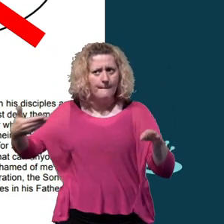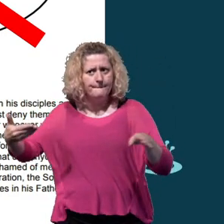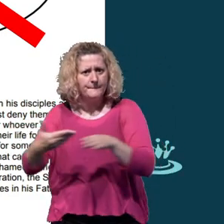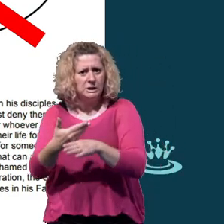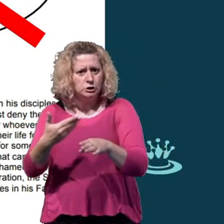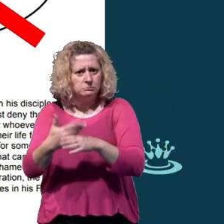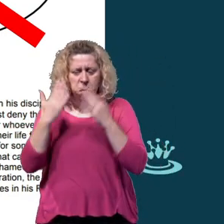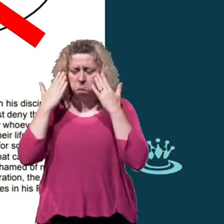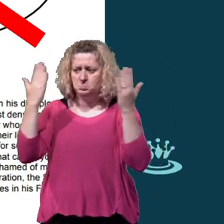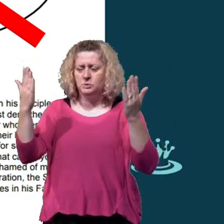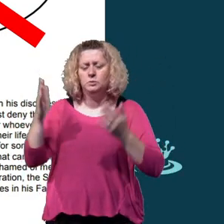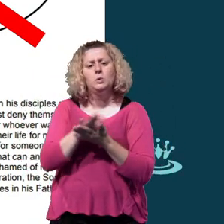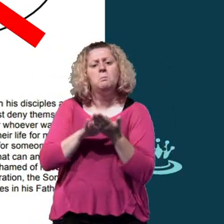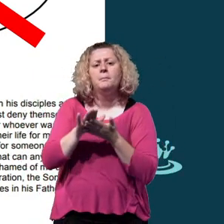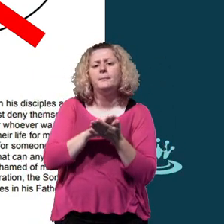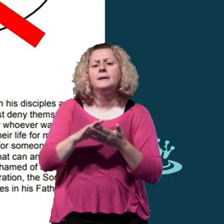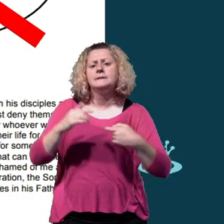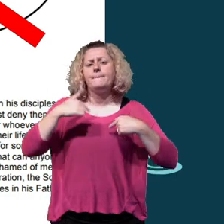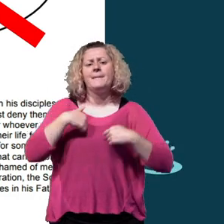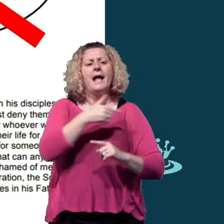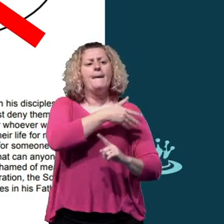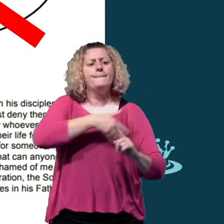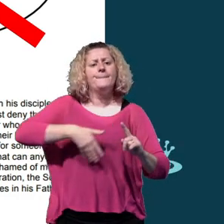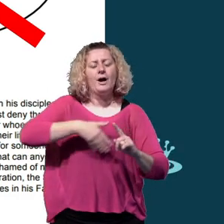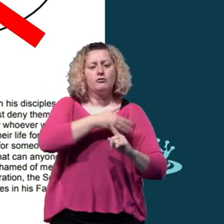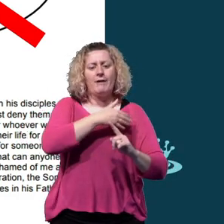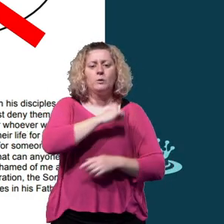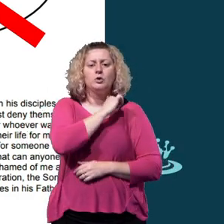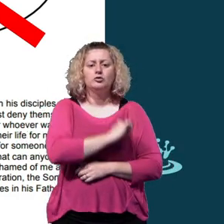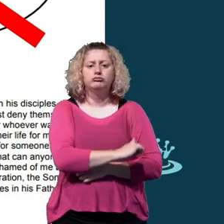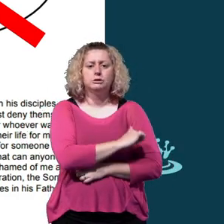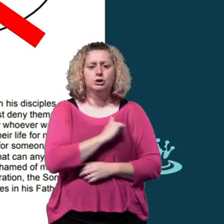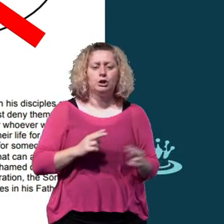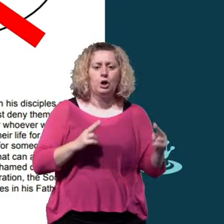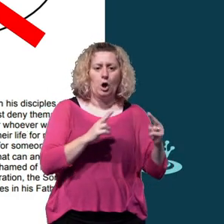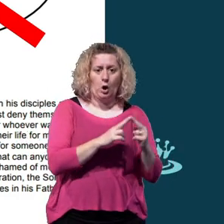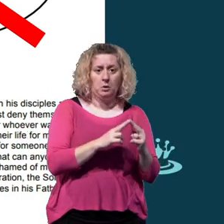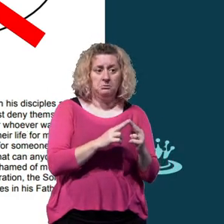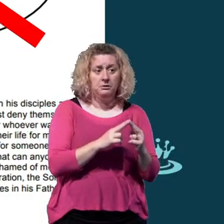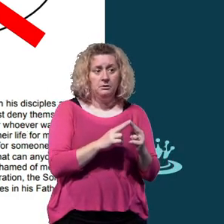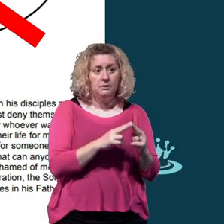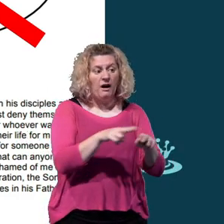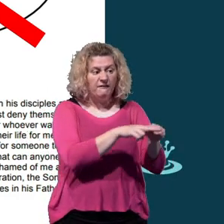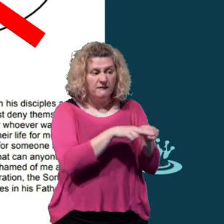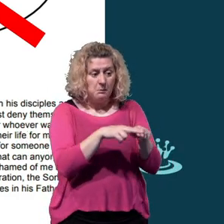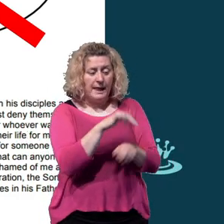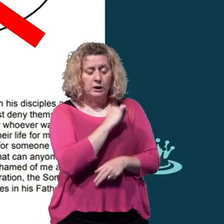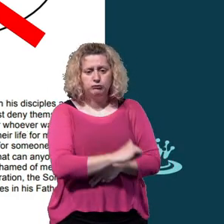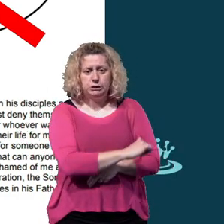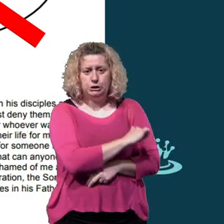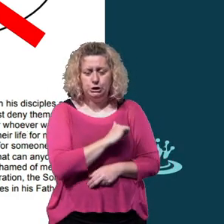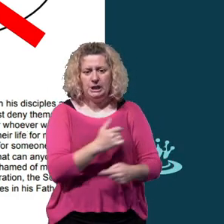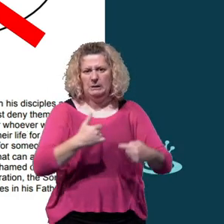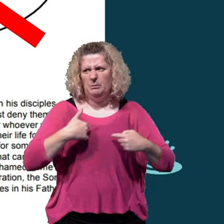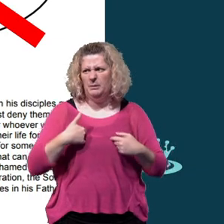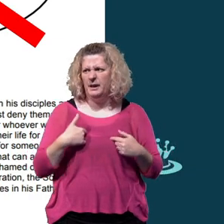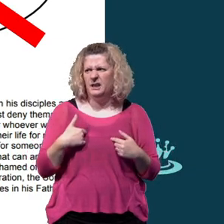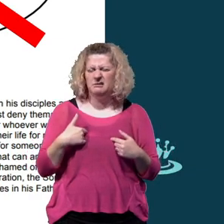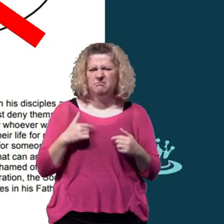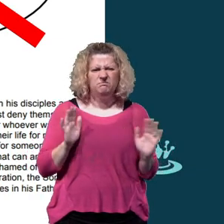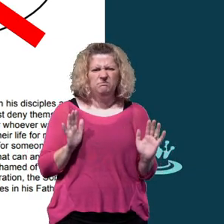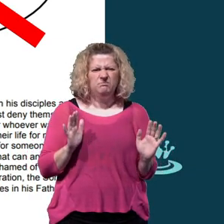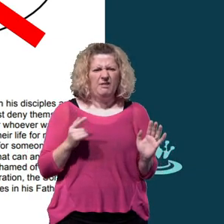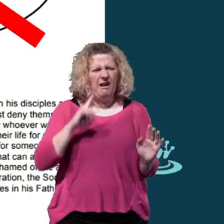home and I'm so discouraged because my parents are Christian, my brothers and sisters, but I'm not, and I just say, "I just can't be like